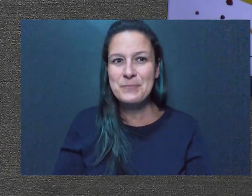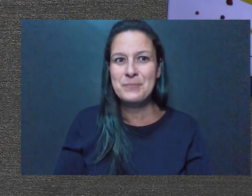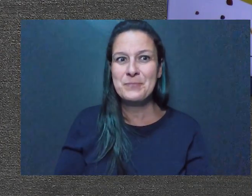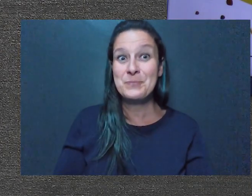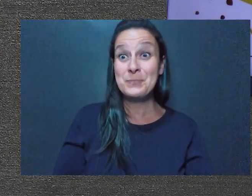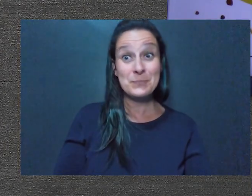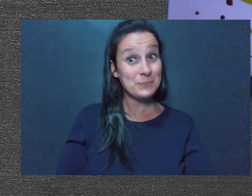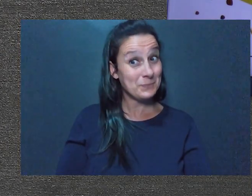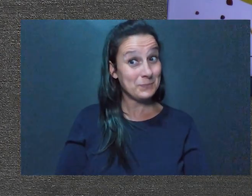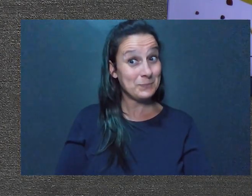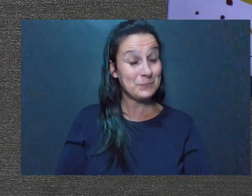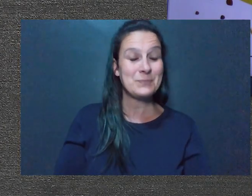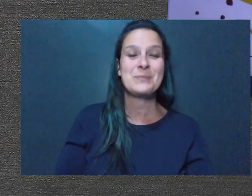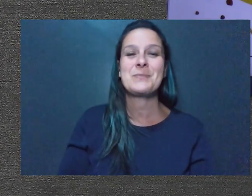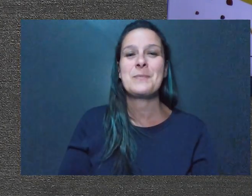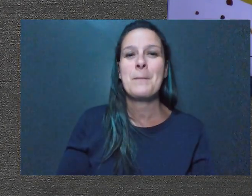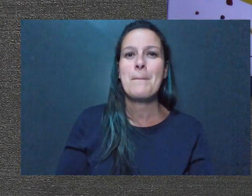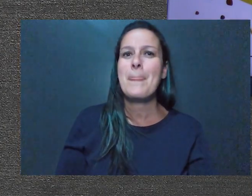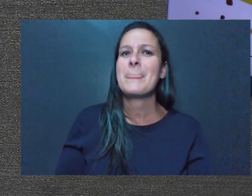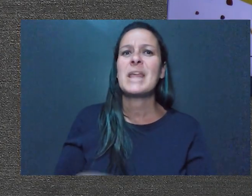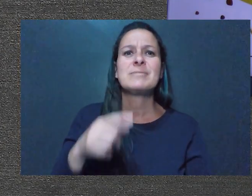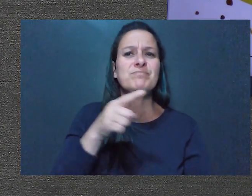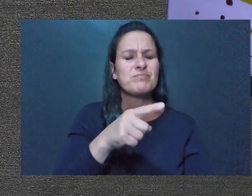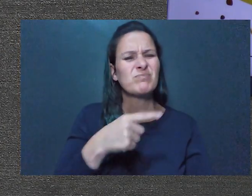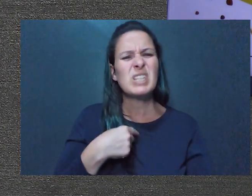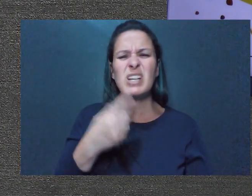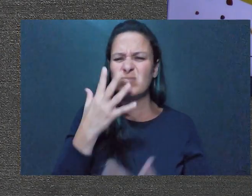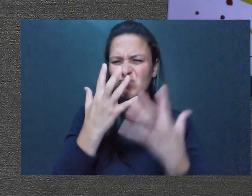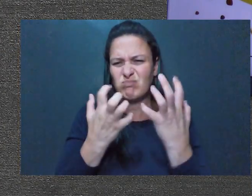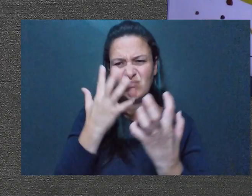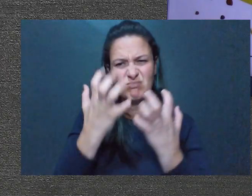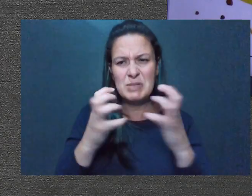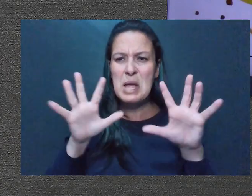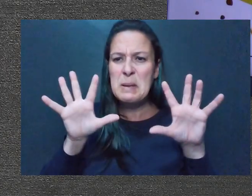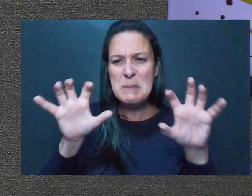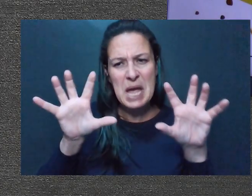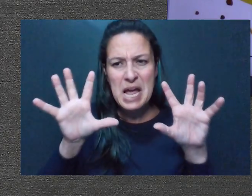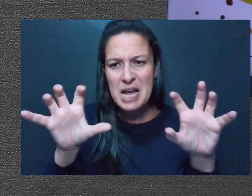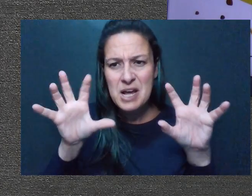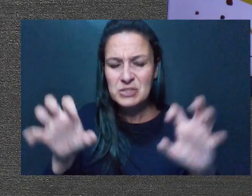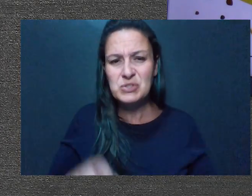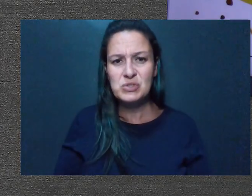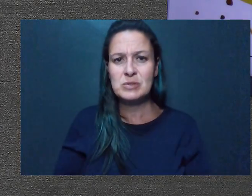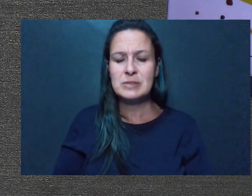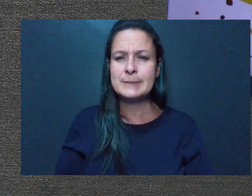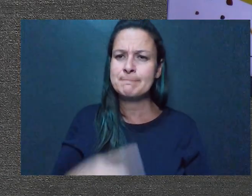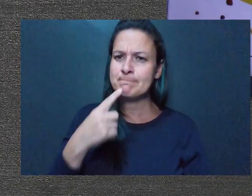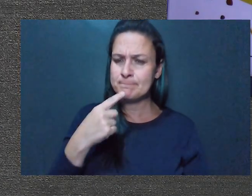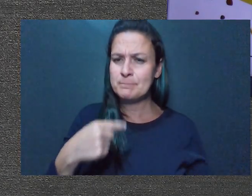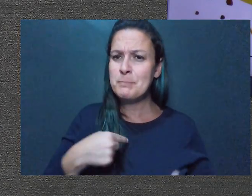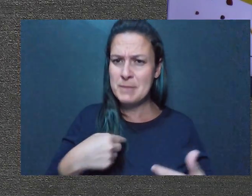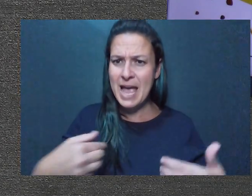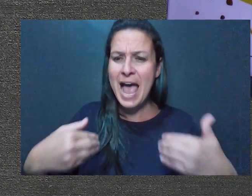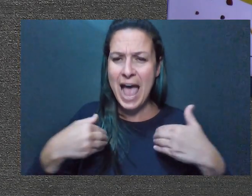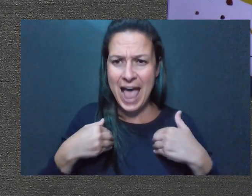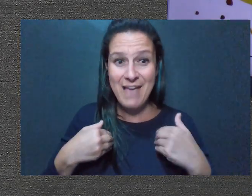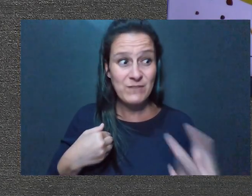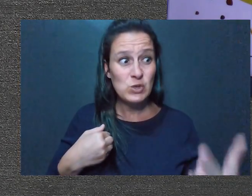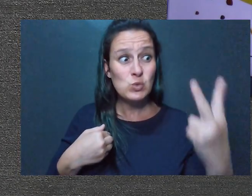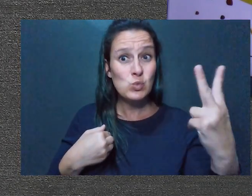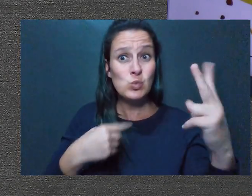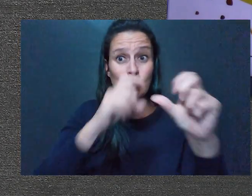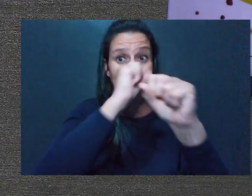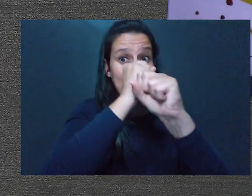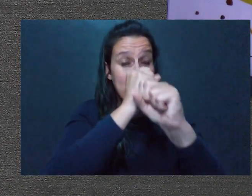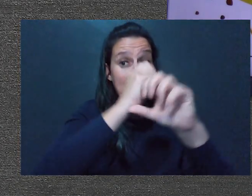chew. This not so happy monster says, I have 2